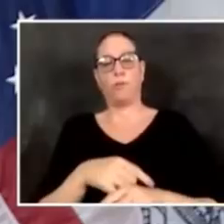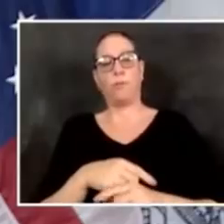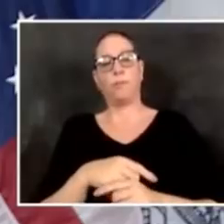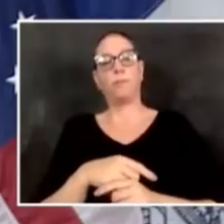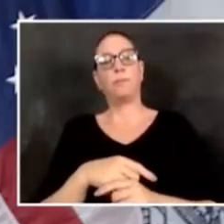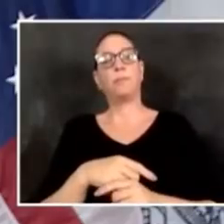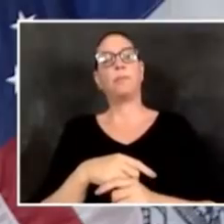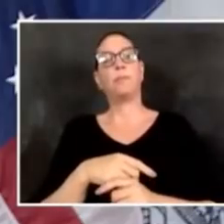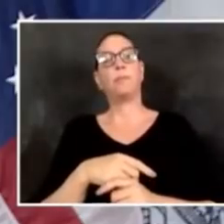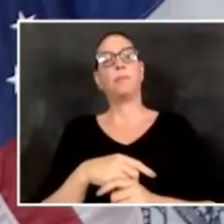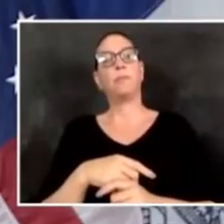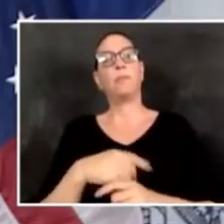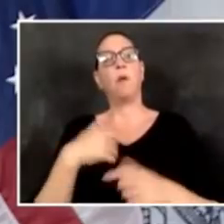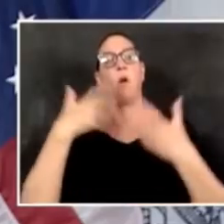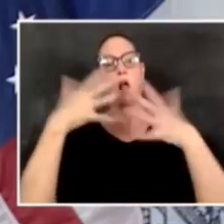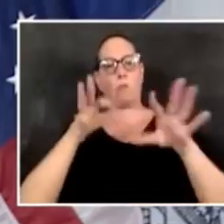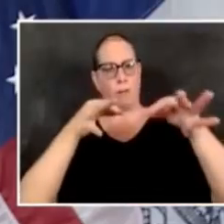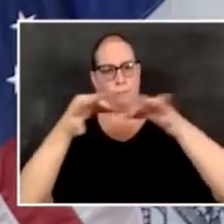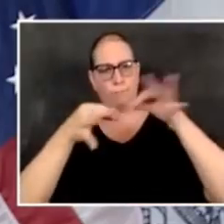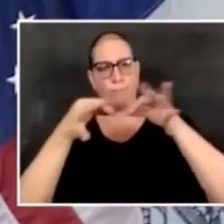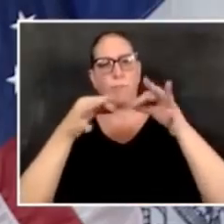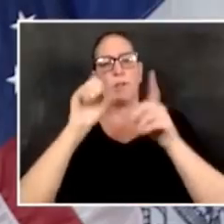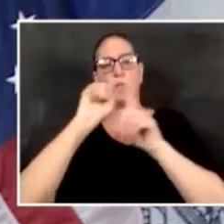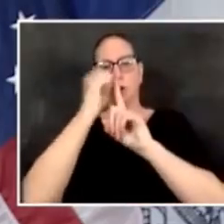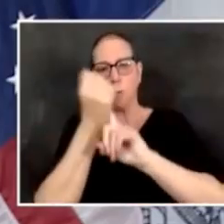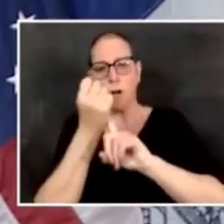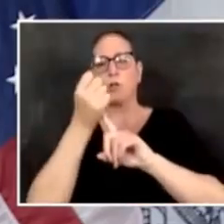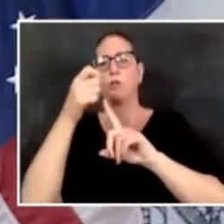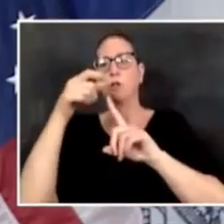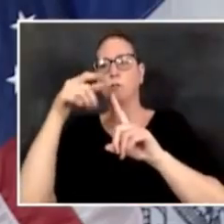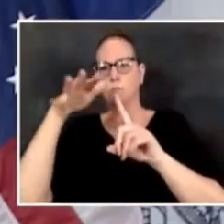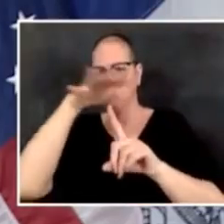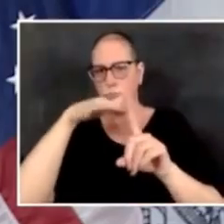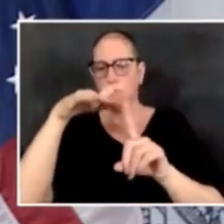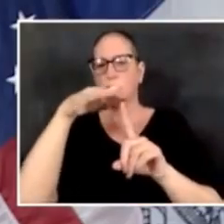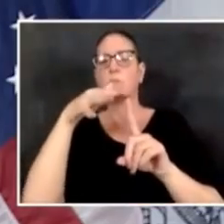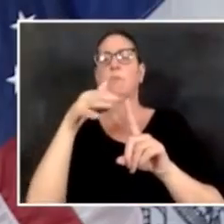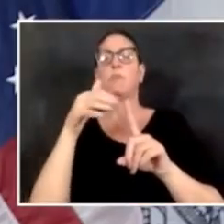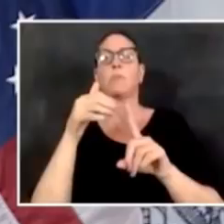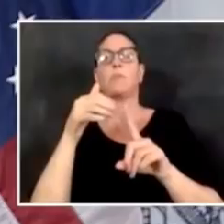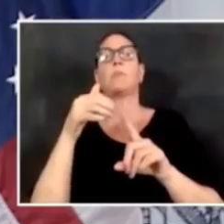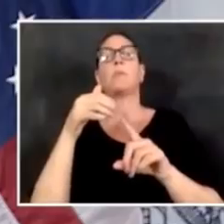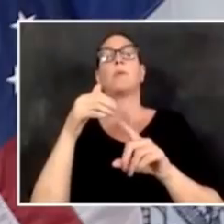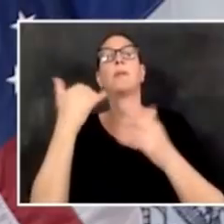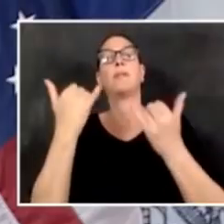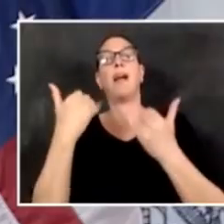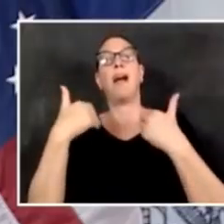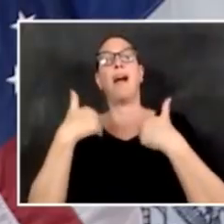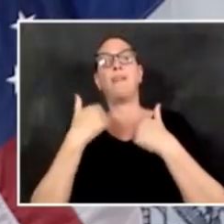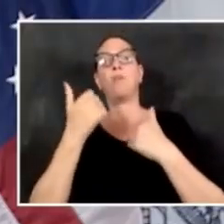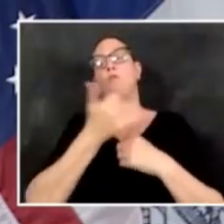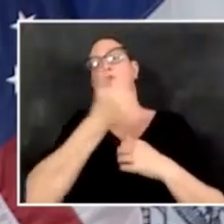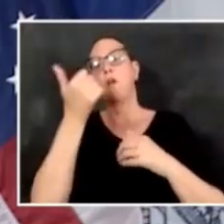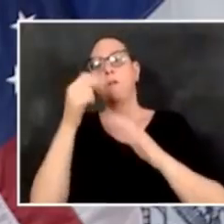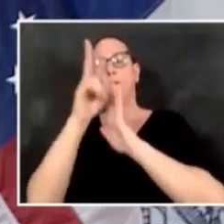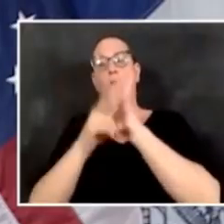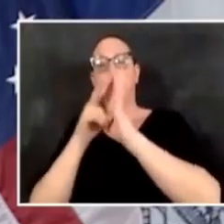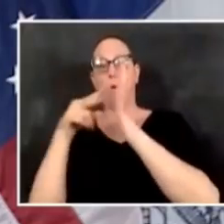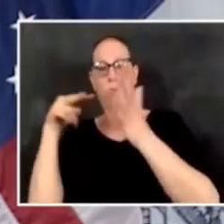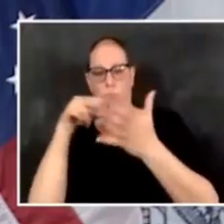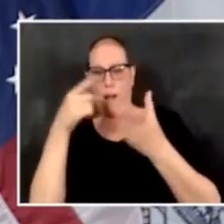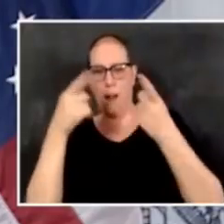shows is before the officers arrive, you see I'm talking about the initial encounter